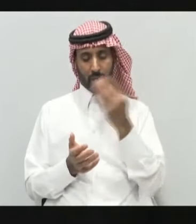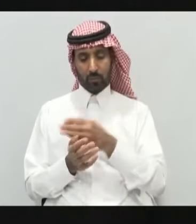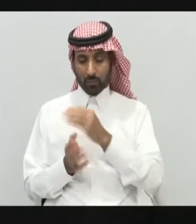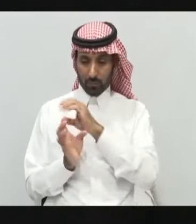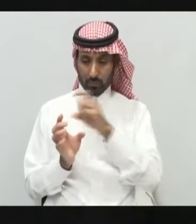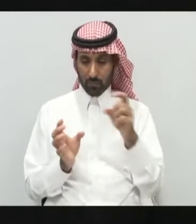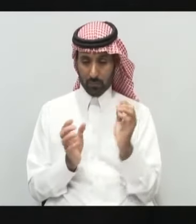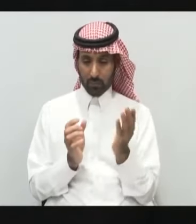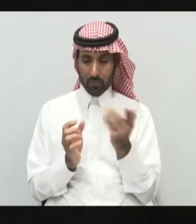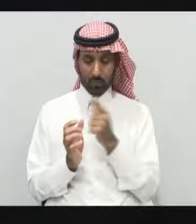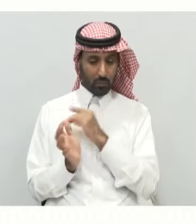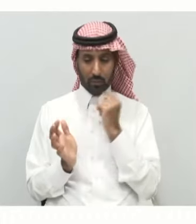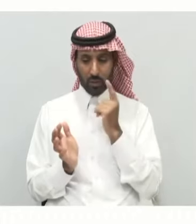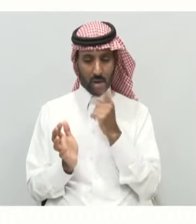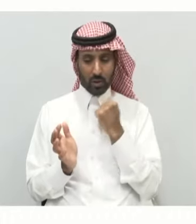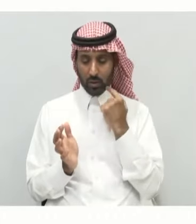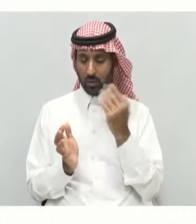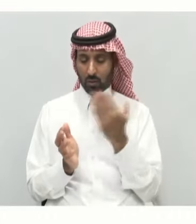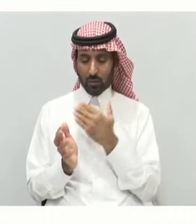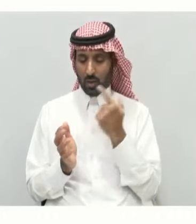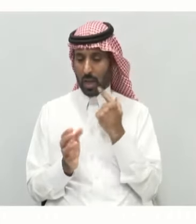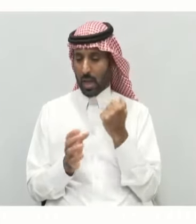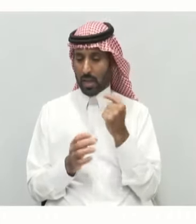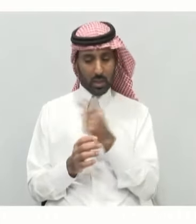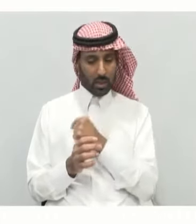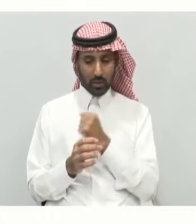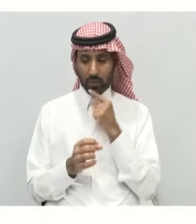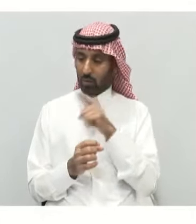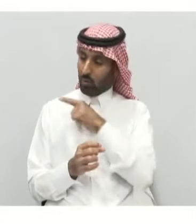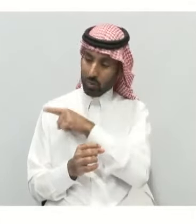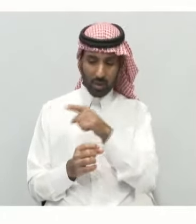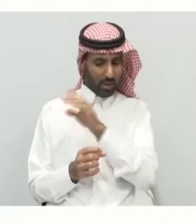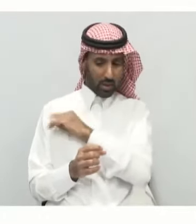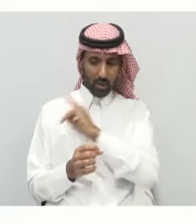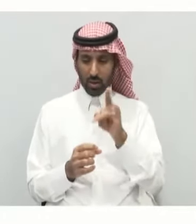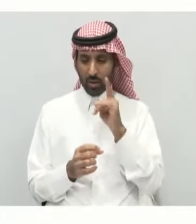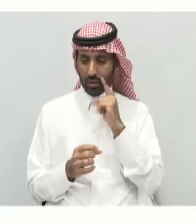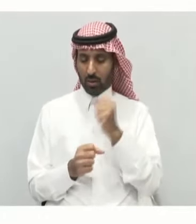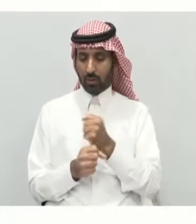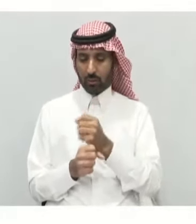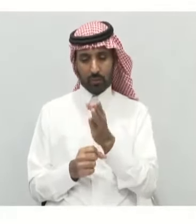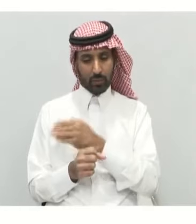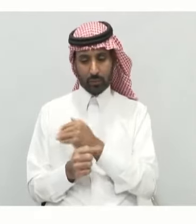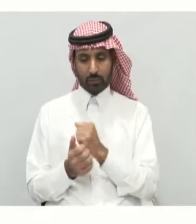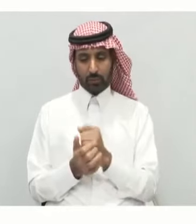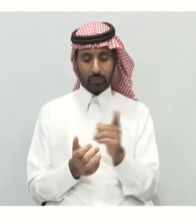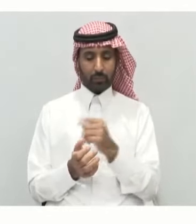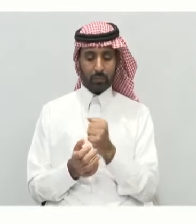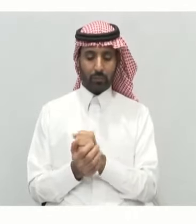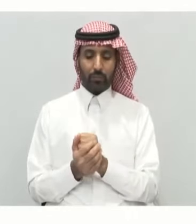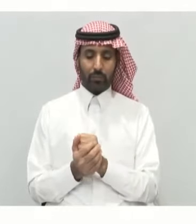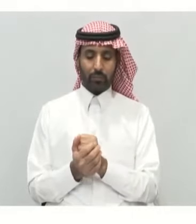sentences. No, I don't. No, they don't. Or no, he doesn't. No,